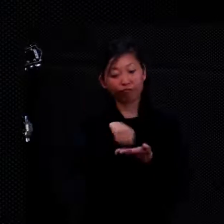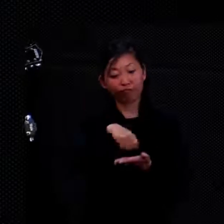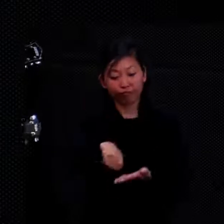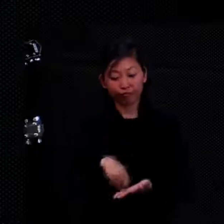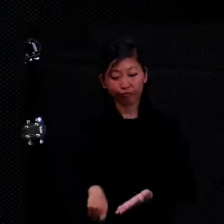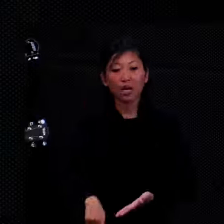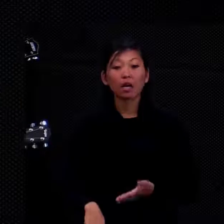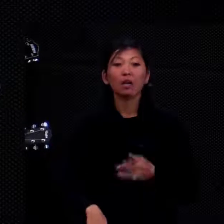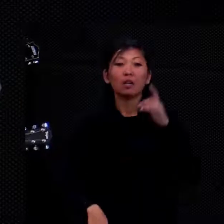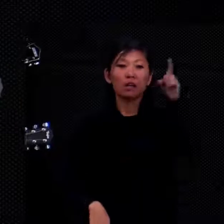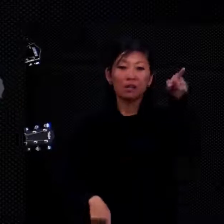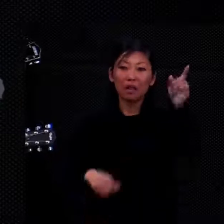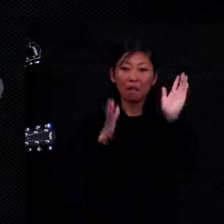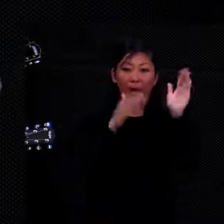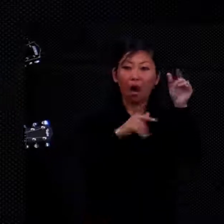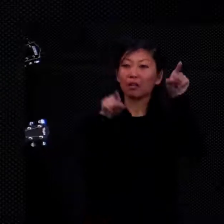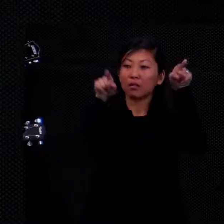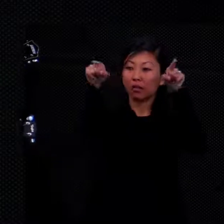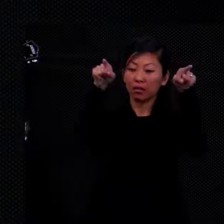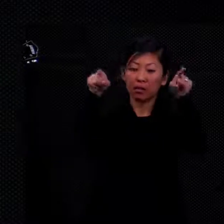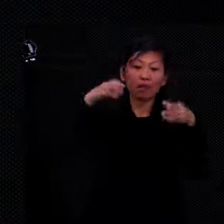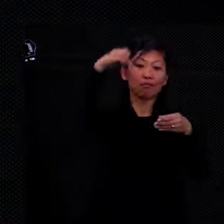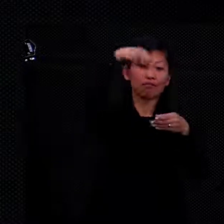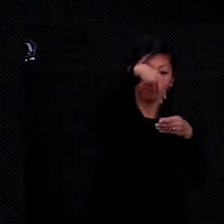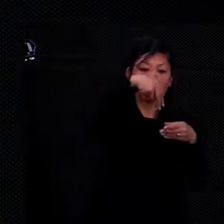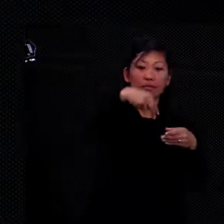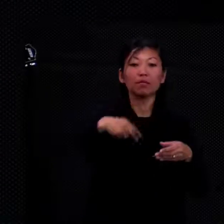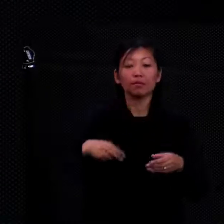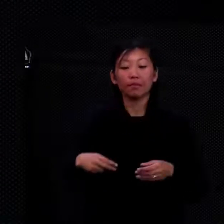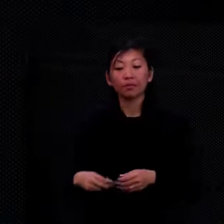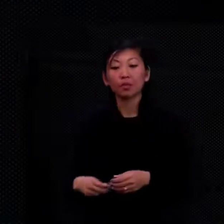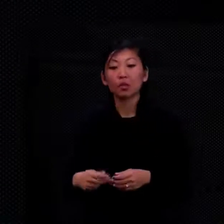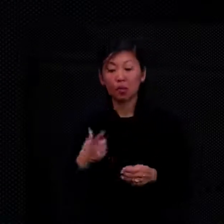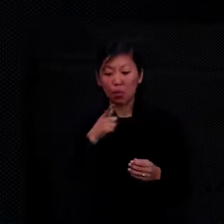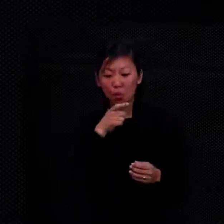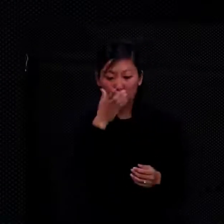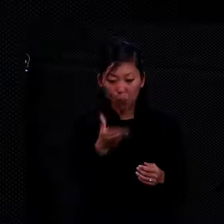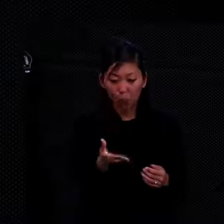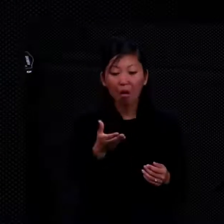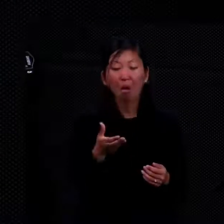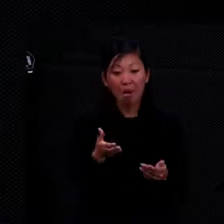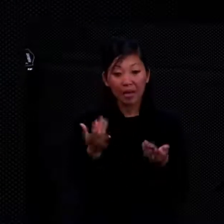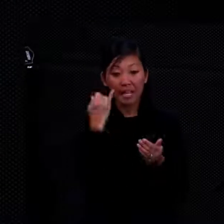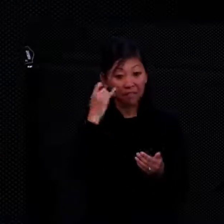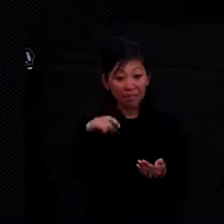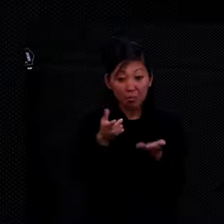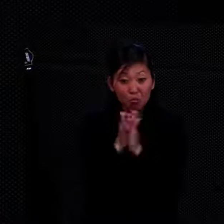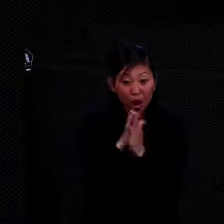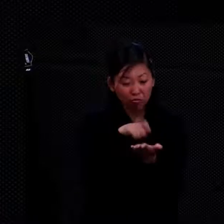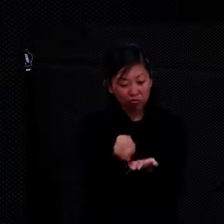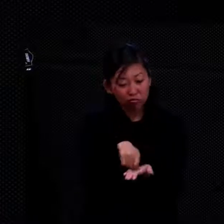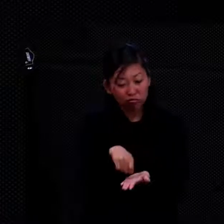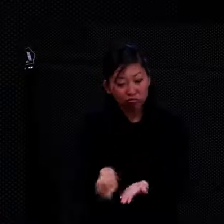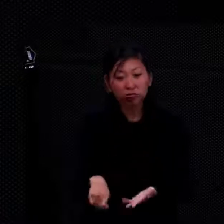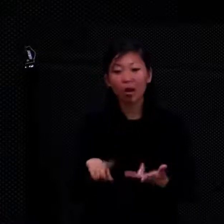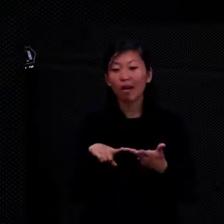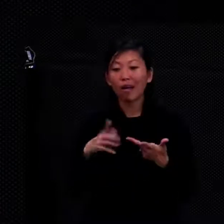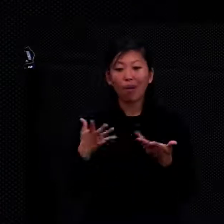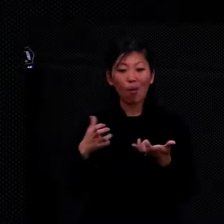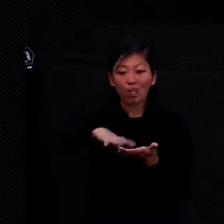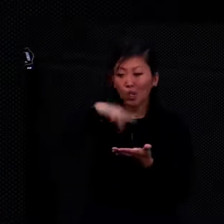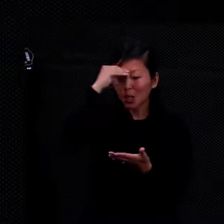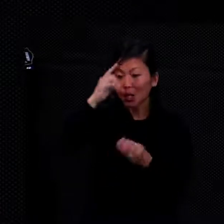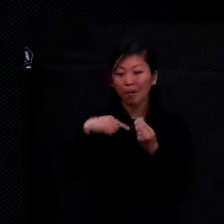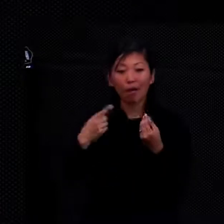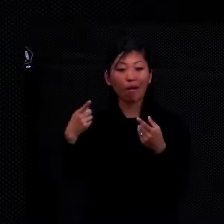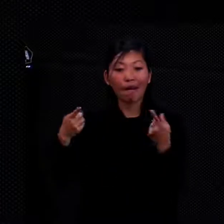you have that, in one of the boxes on the side or in the back there. You can fill out prayer requests there as well, or find out about some events